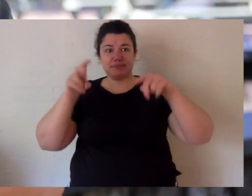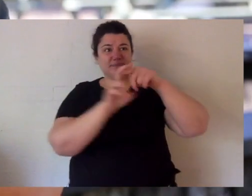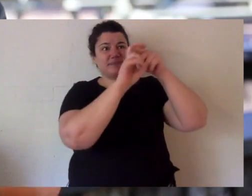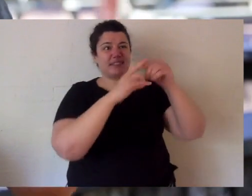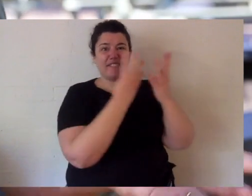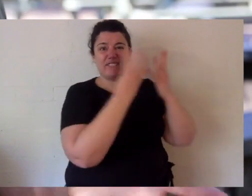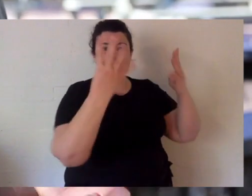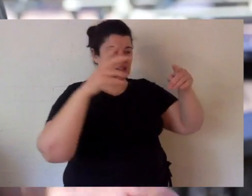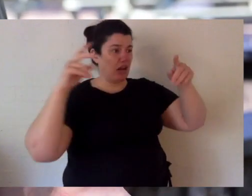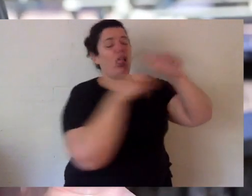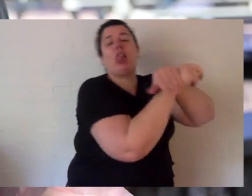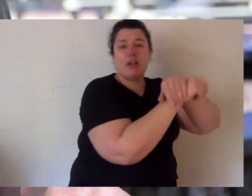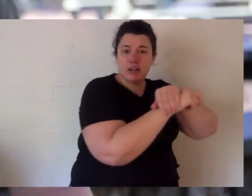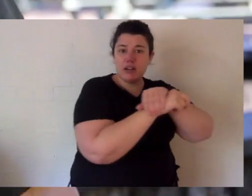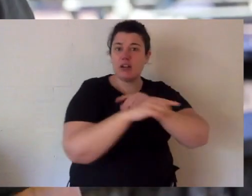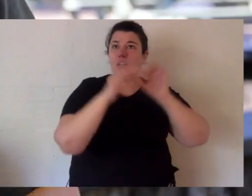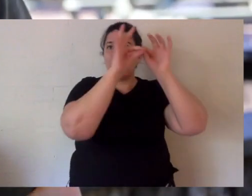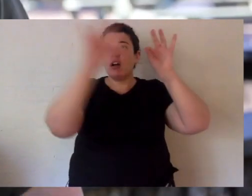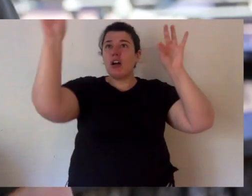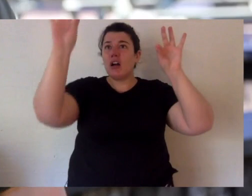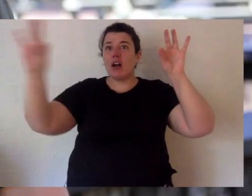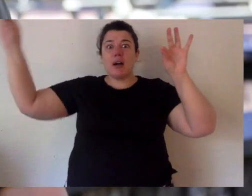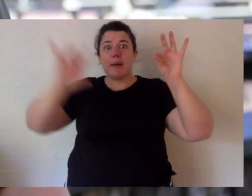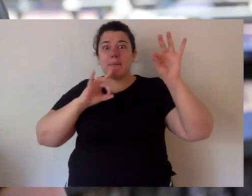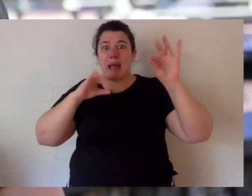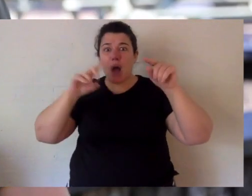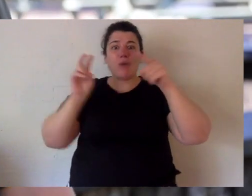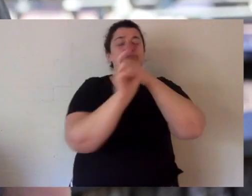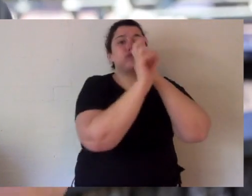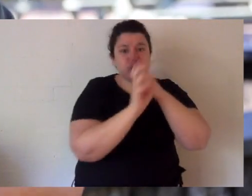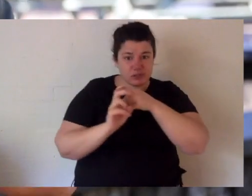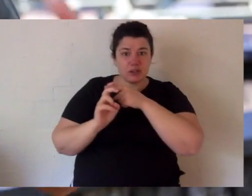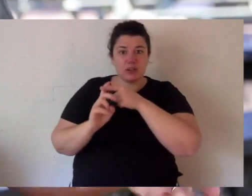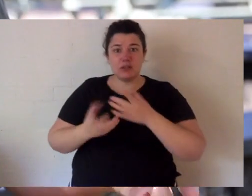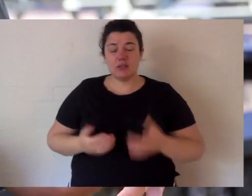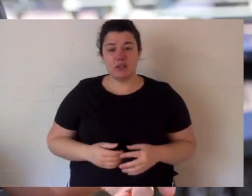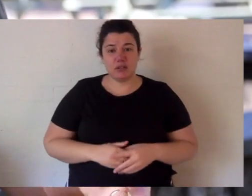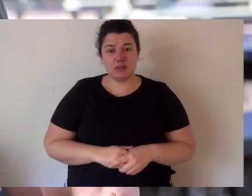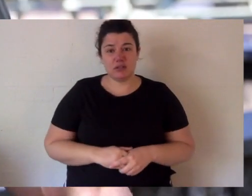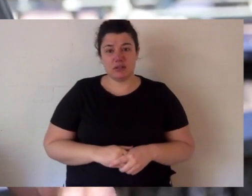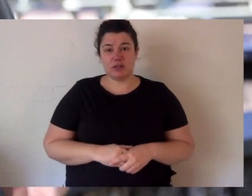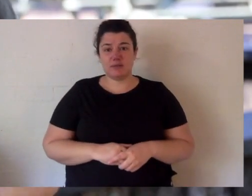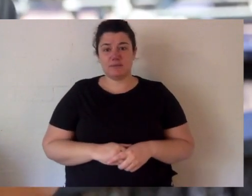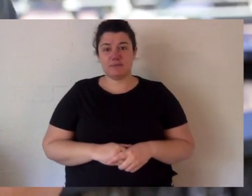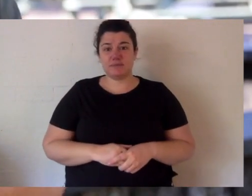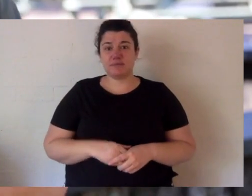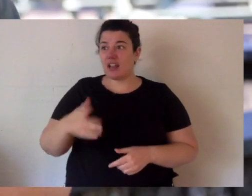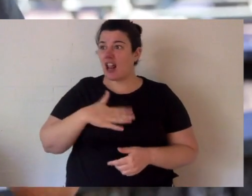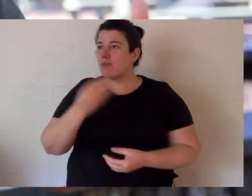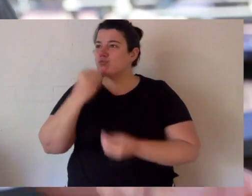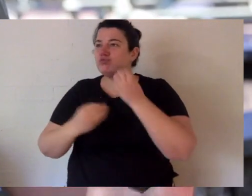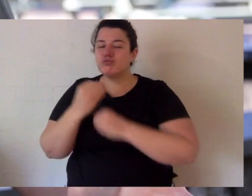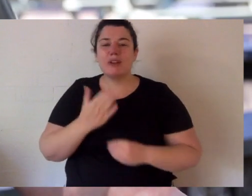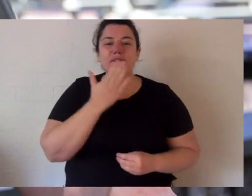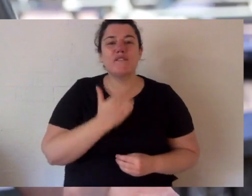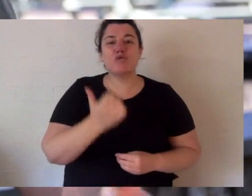getting caught in barbed wire fences, electrocuted on our power lines, kept from their food sources because they like to